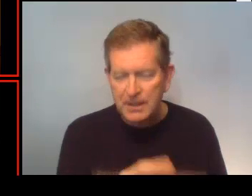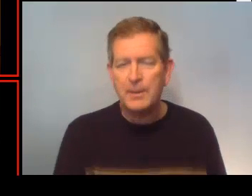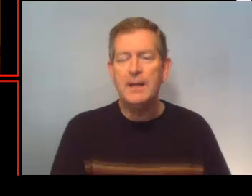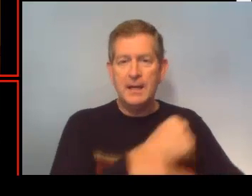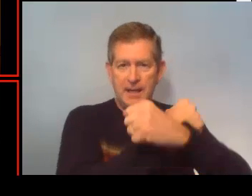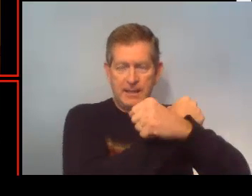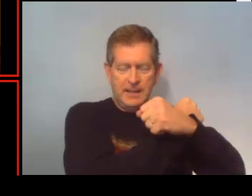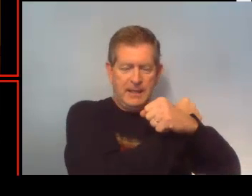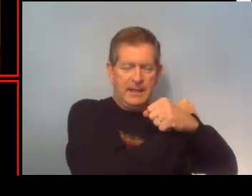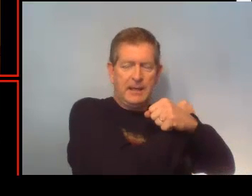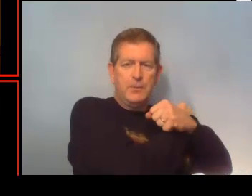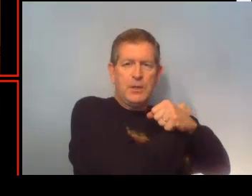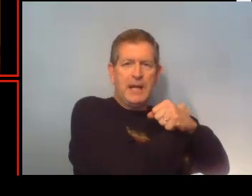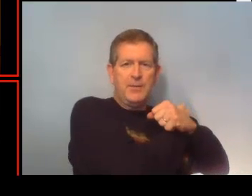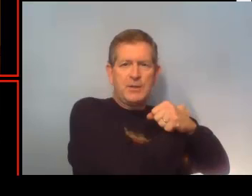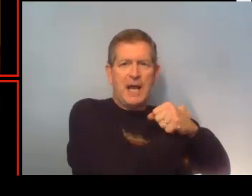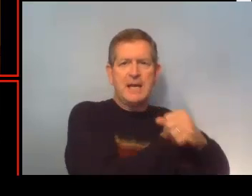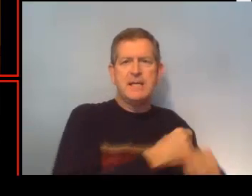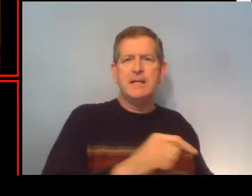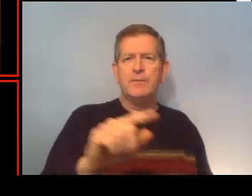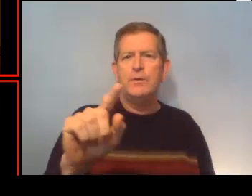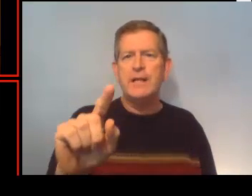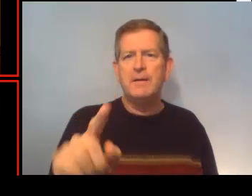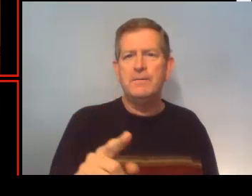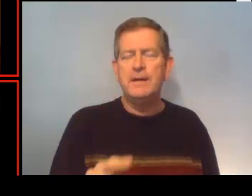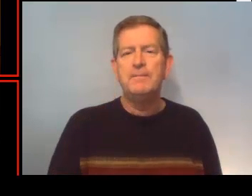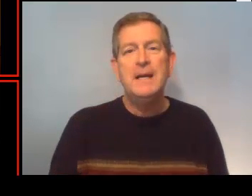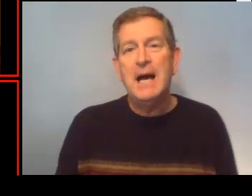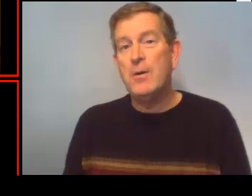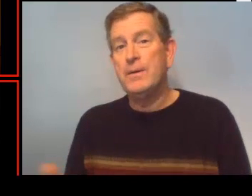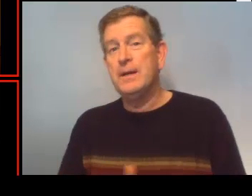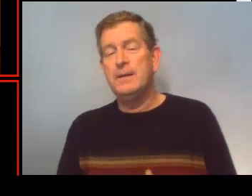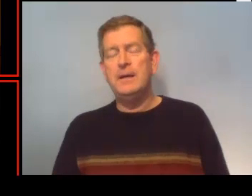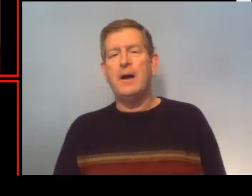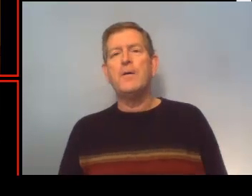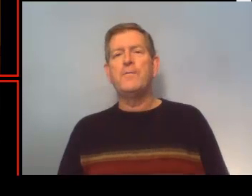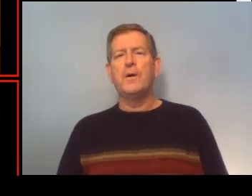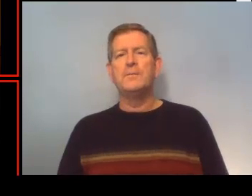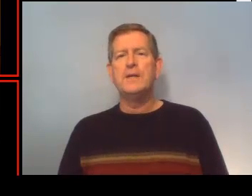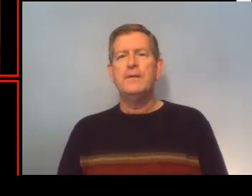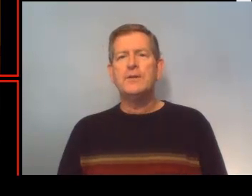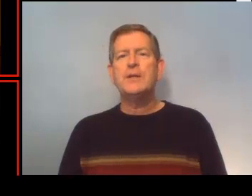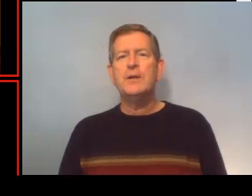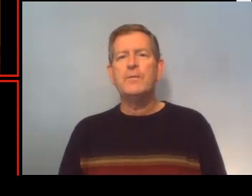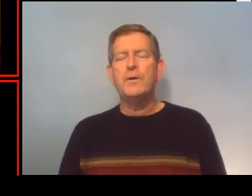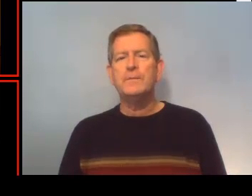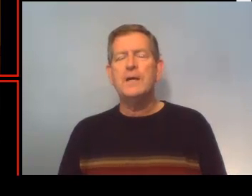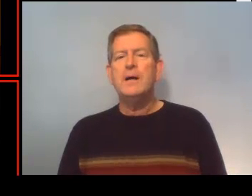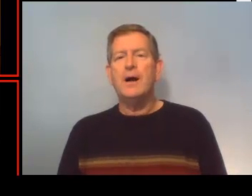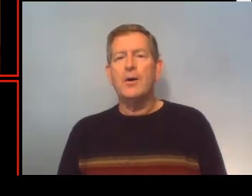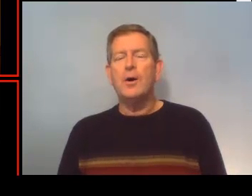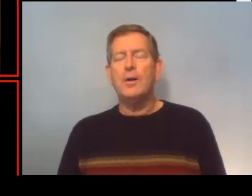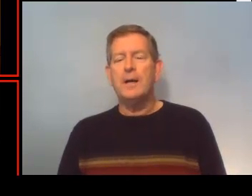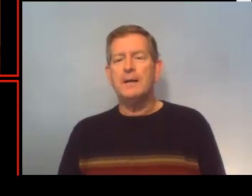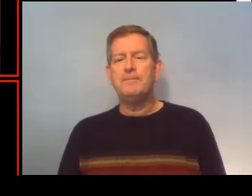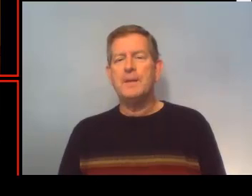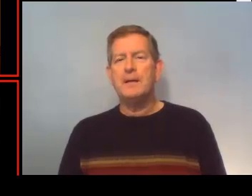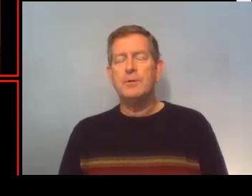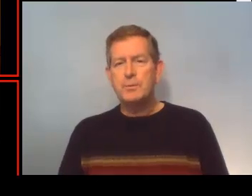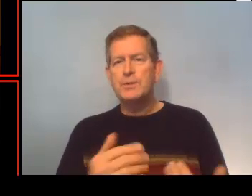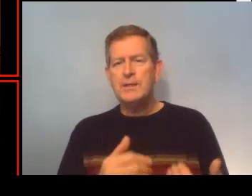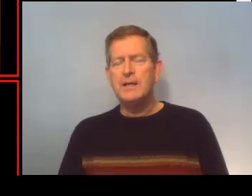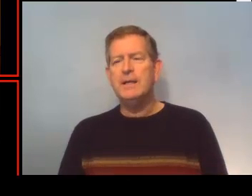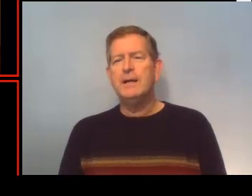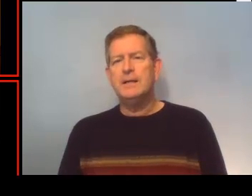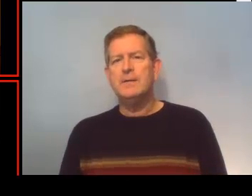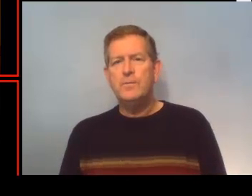formally to someone and communicating this idea, vous avez. However, the other forms, the singular forms, are all,